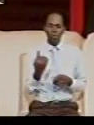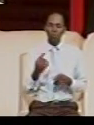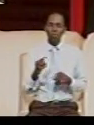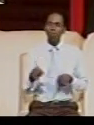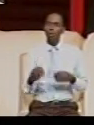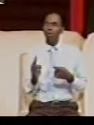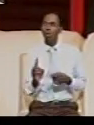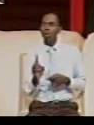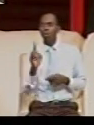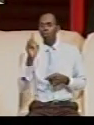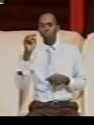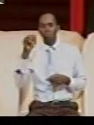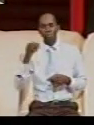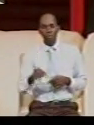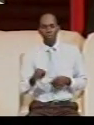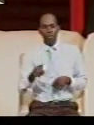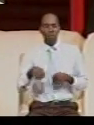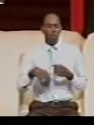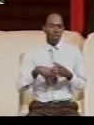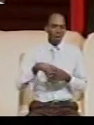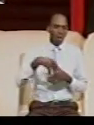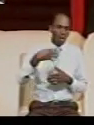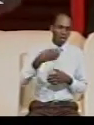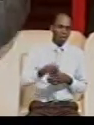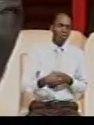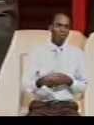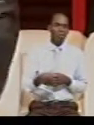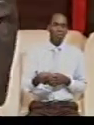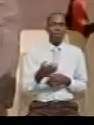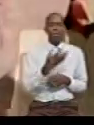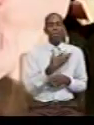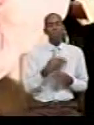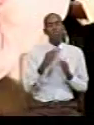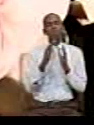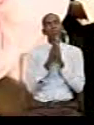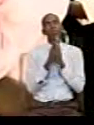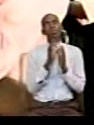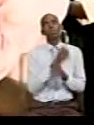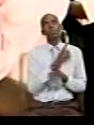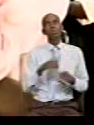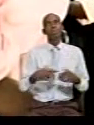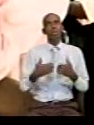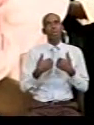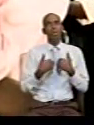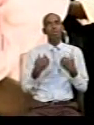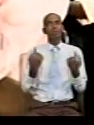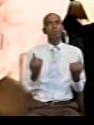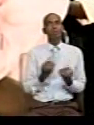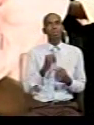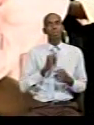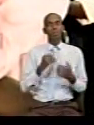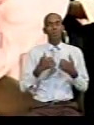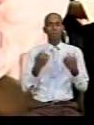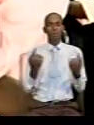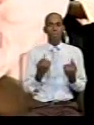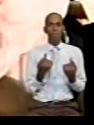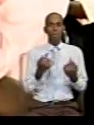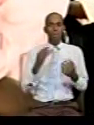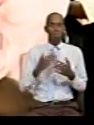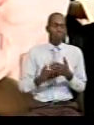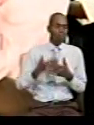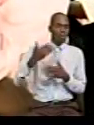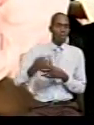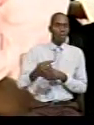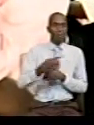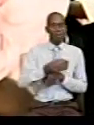goes outside the circle. And then he cries, Lord, I've sinned, I've sinned. And then the following day, he